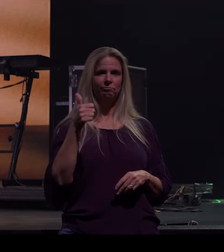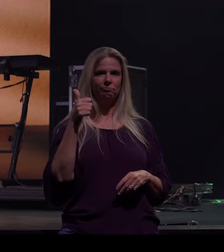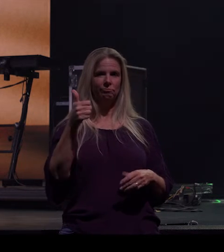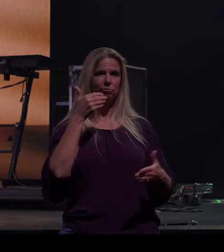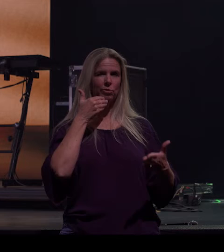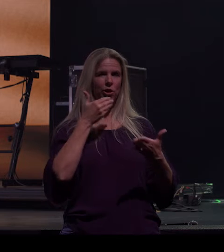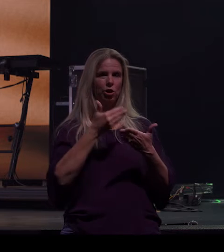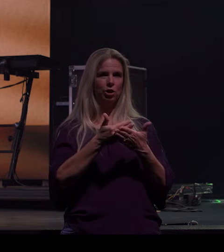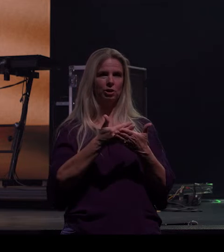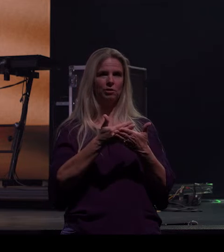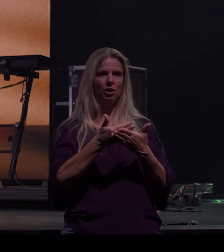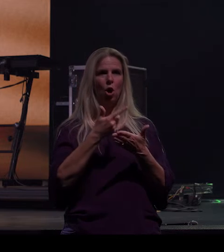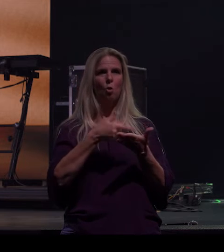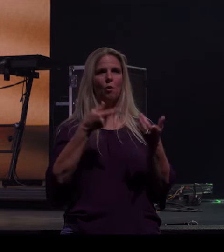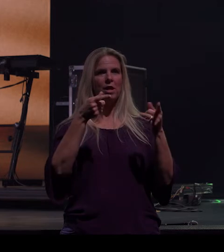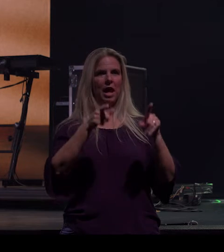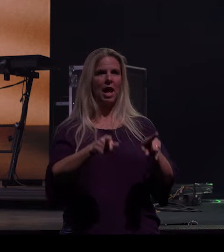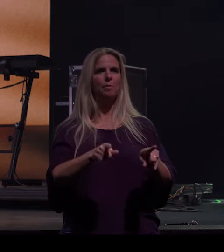would happen overnight to our church?